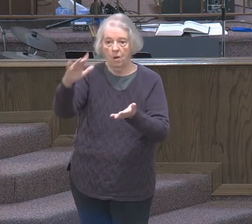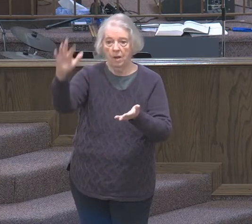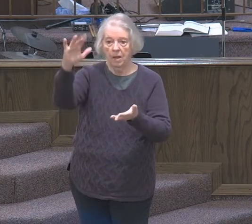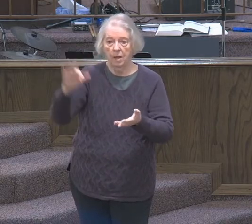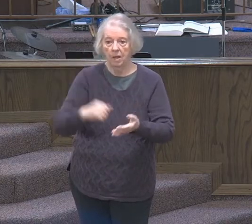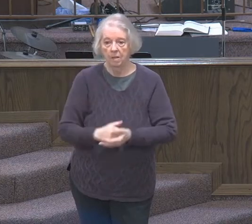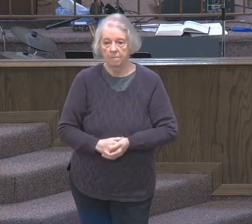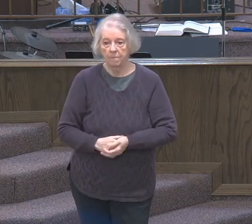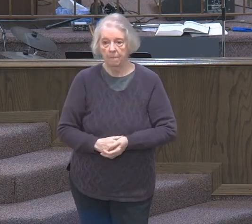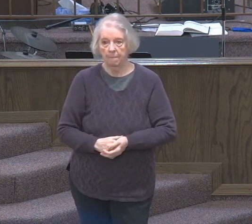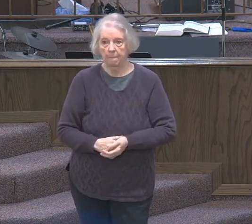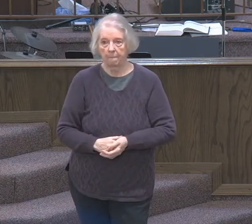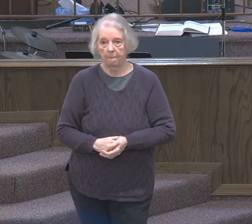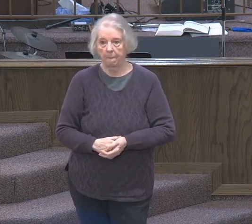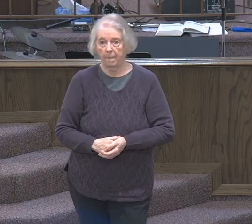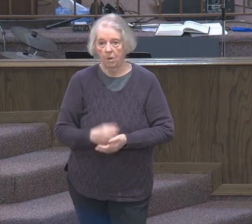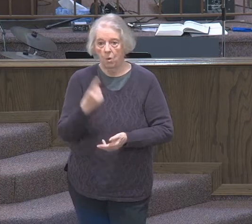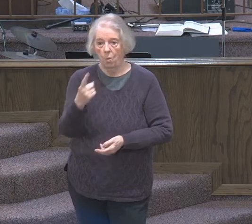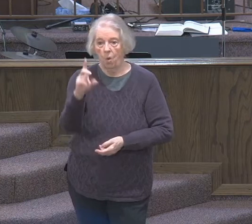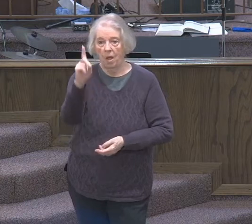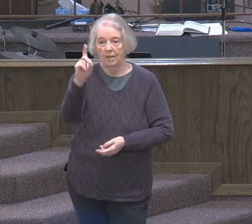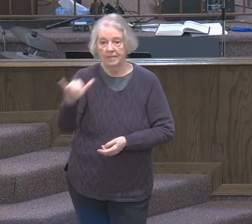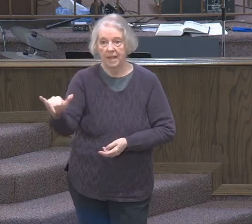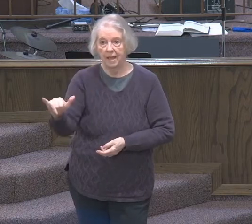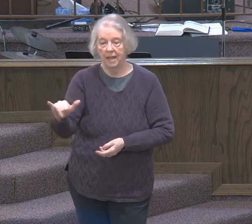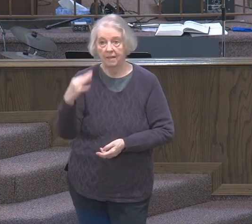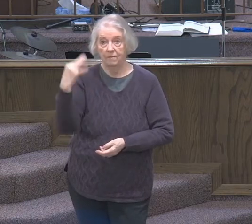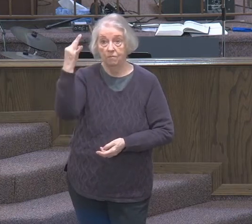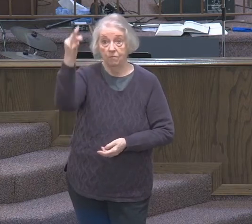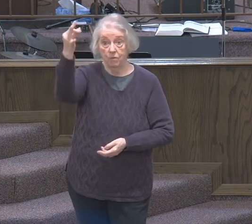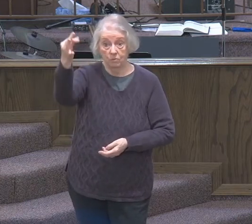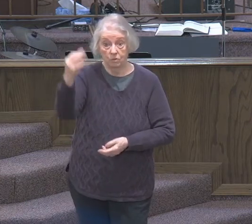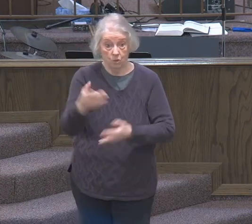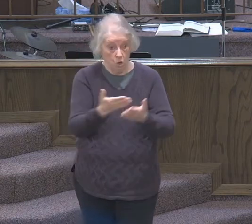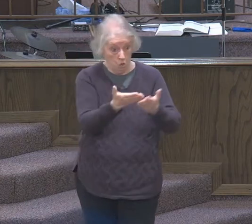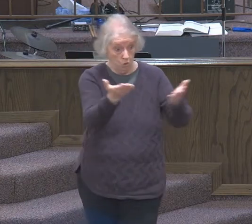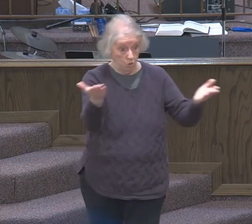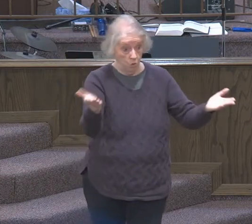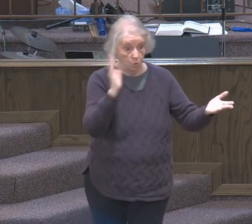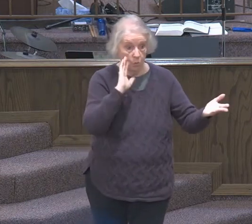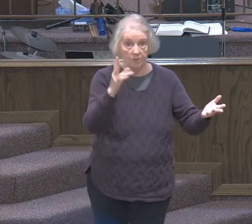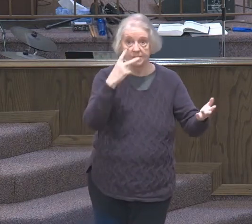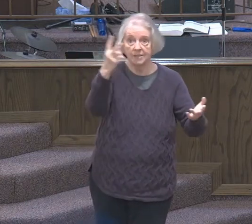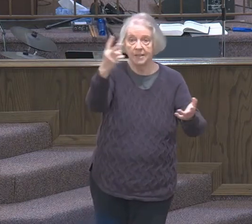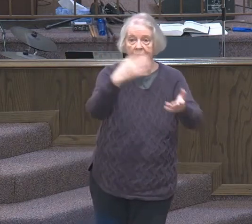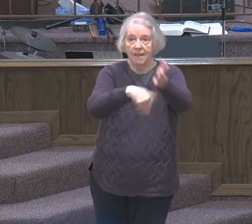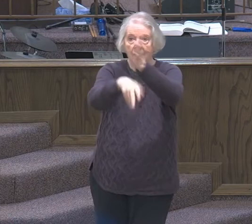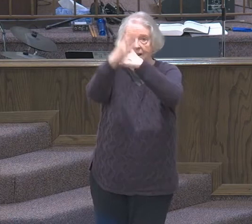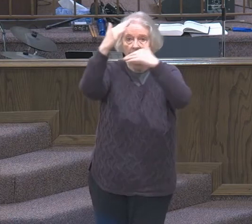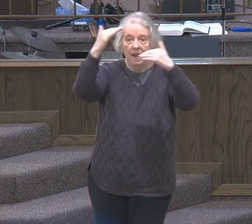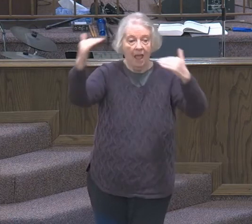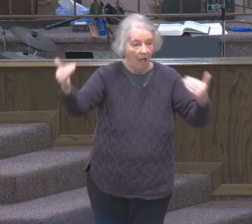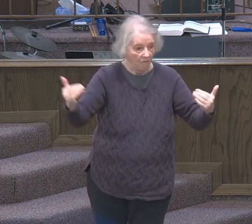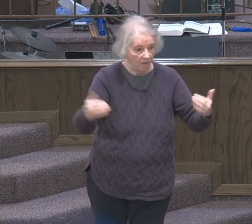The day that I get to witness that for myself. You can witness that too if you give your heart to Jesus